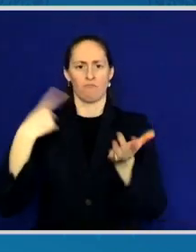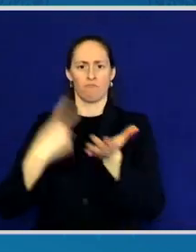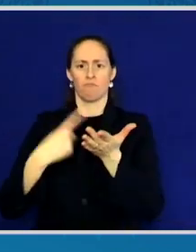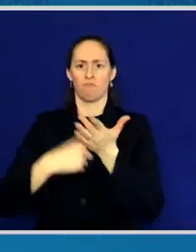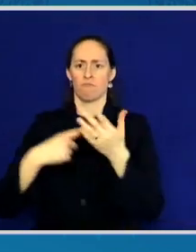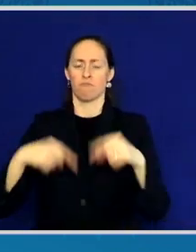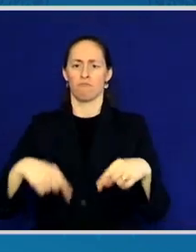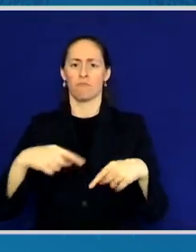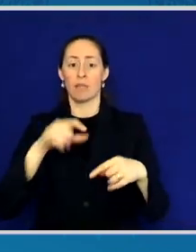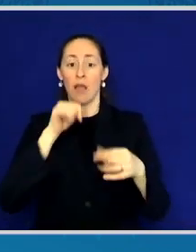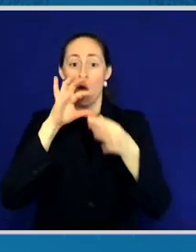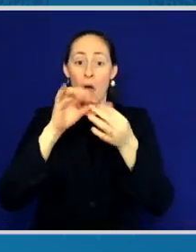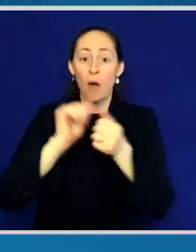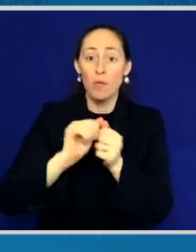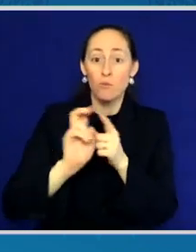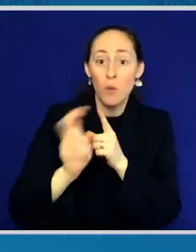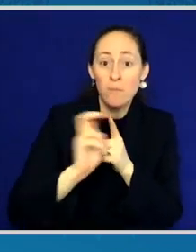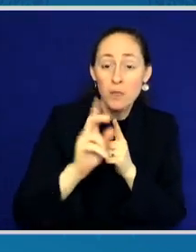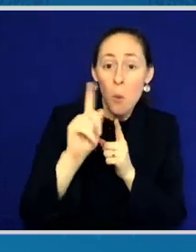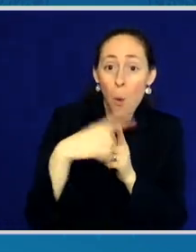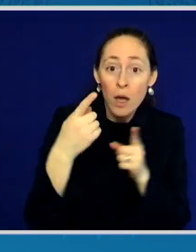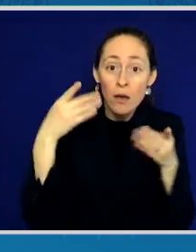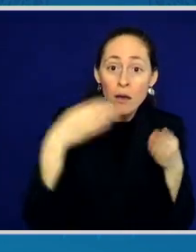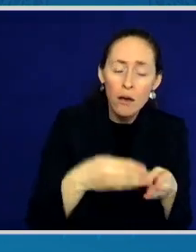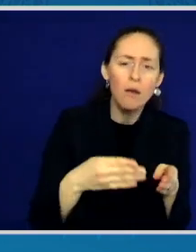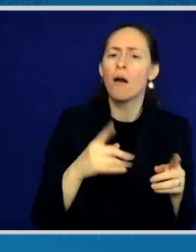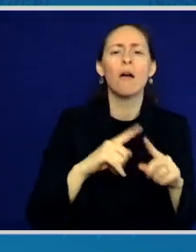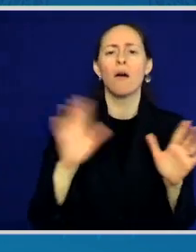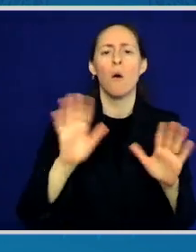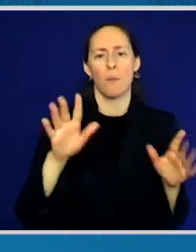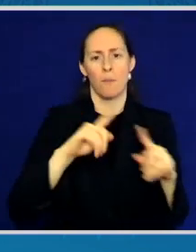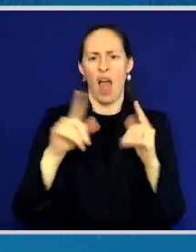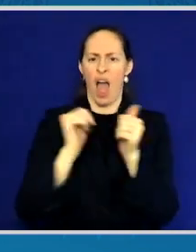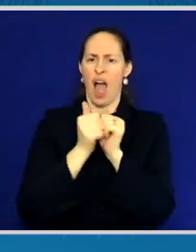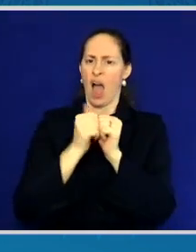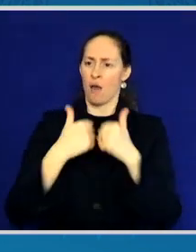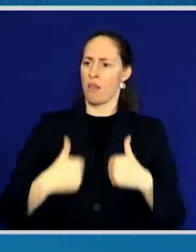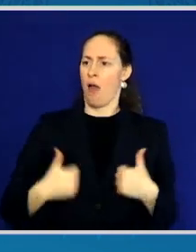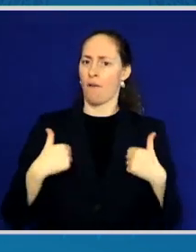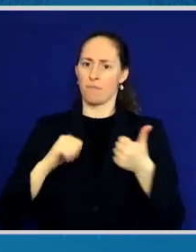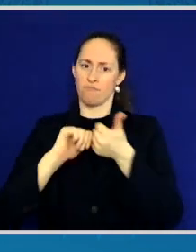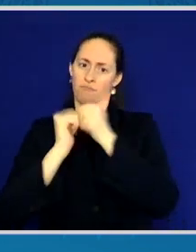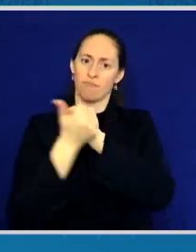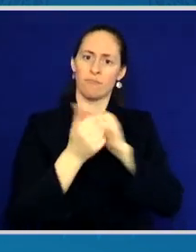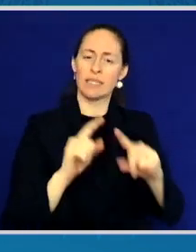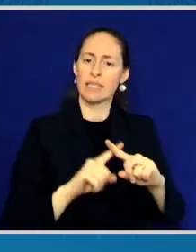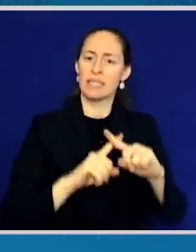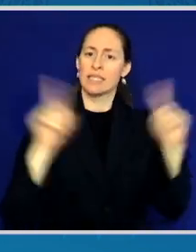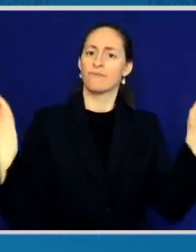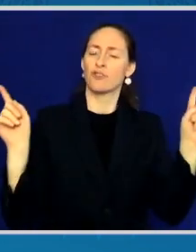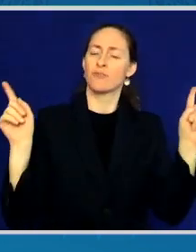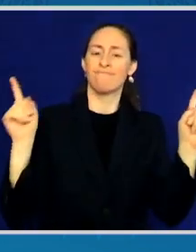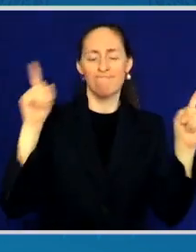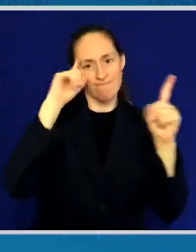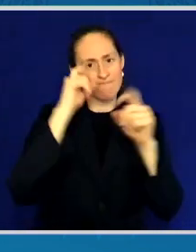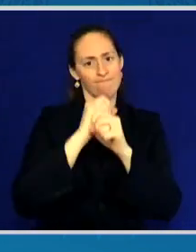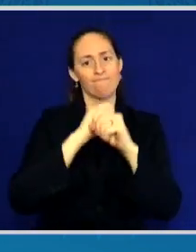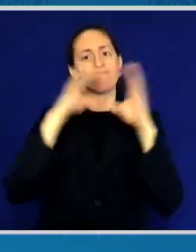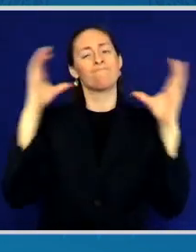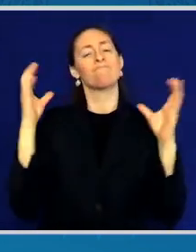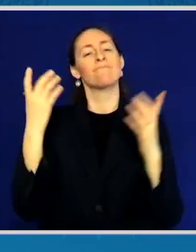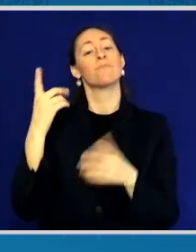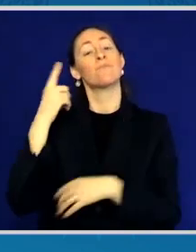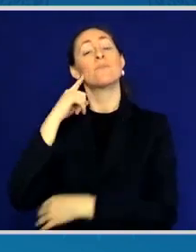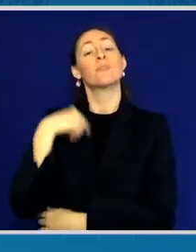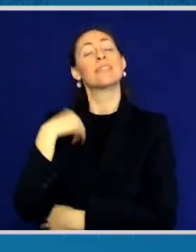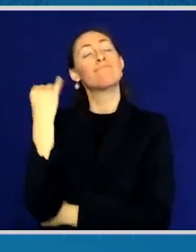transportation, but about transit. And I think that's really, really critical. So when we think about transit, we think about